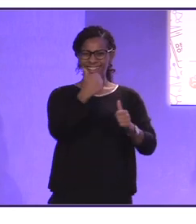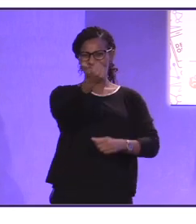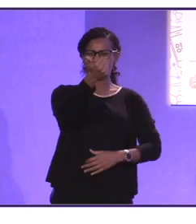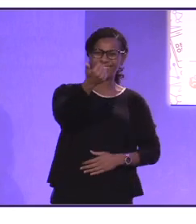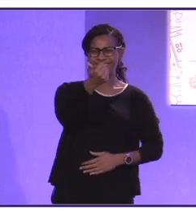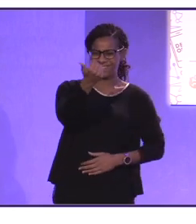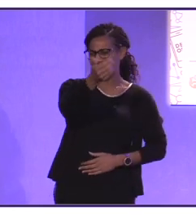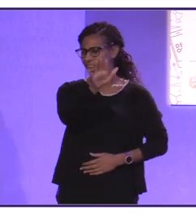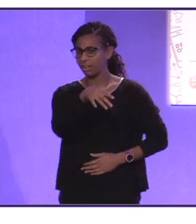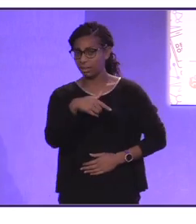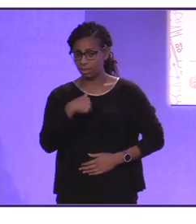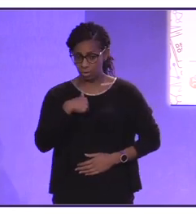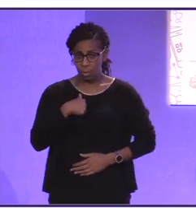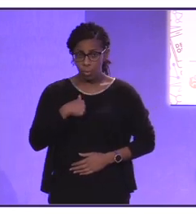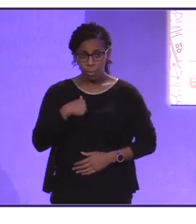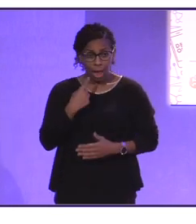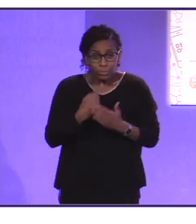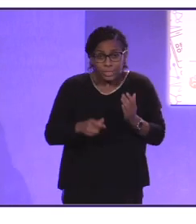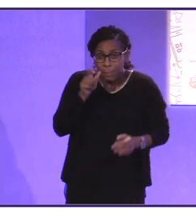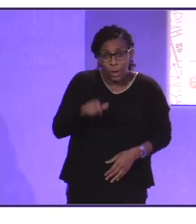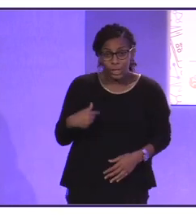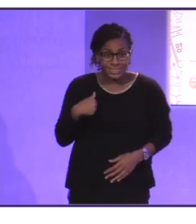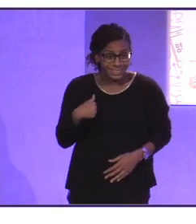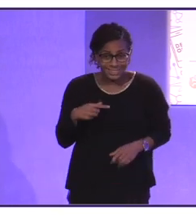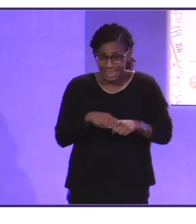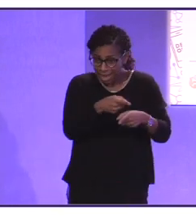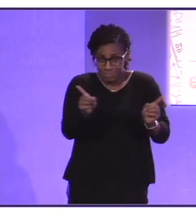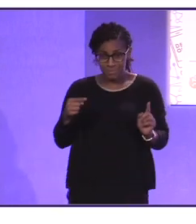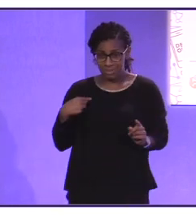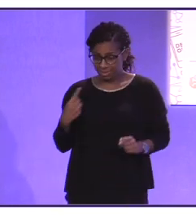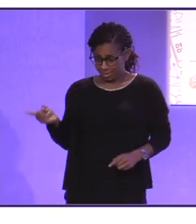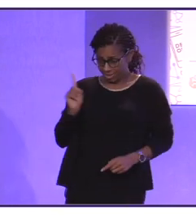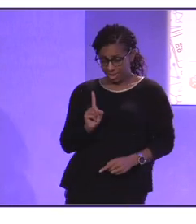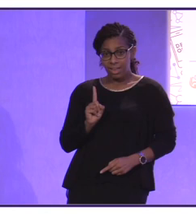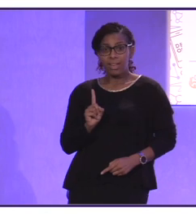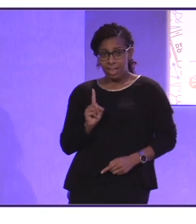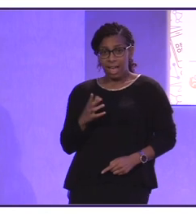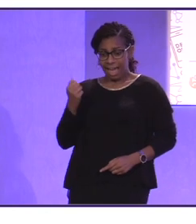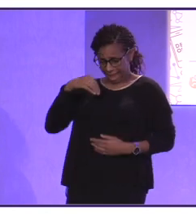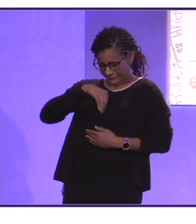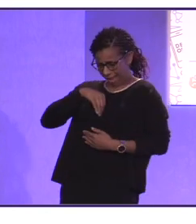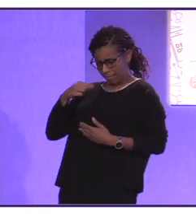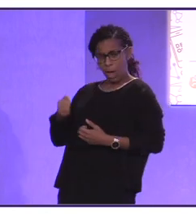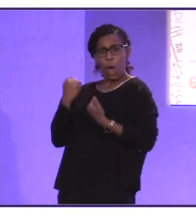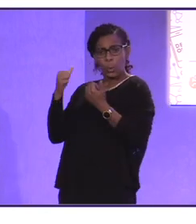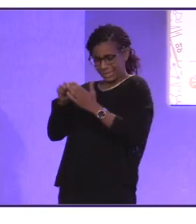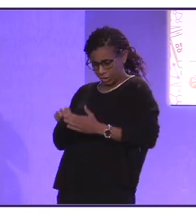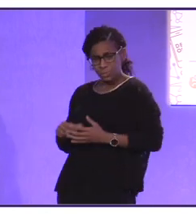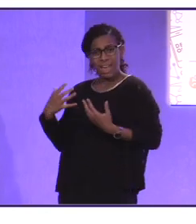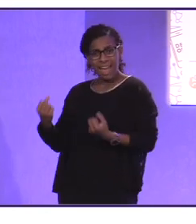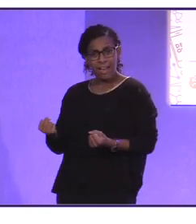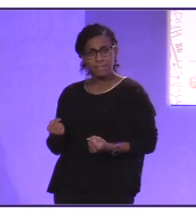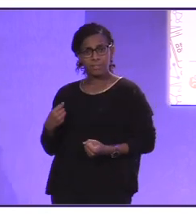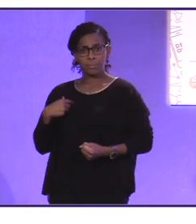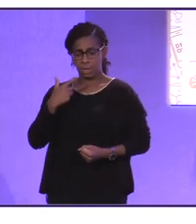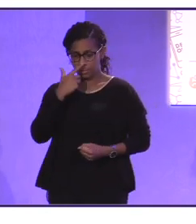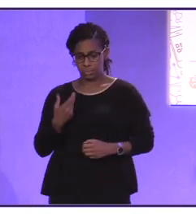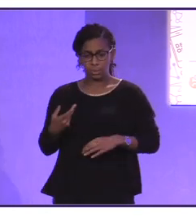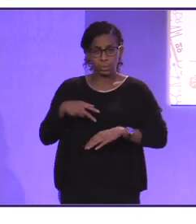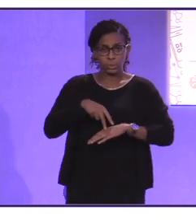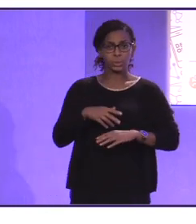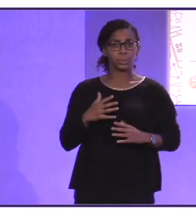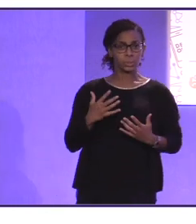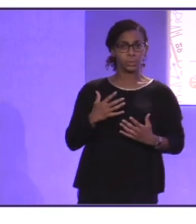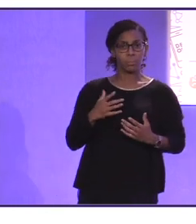on. I'm just a person that also has a bunch of issues that allow me to be here and also sometimes not be able to get out of bed in the